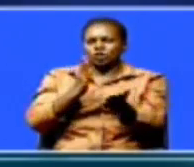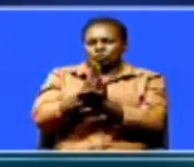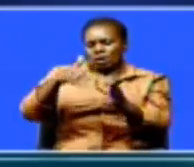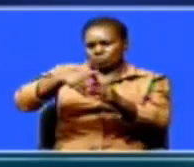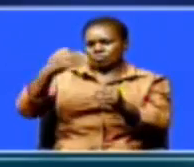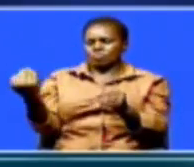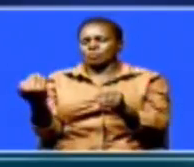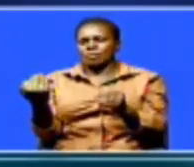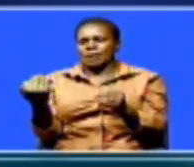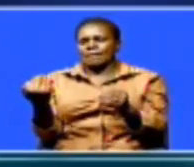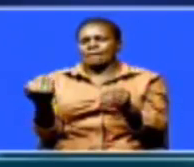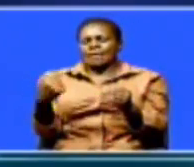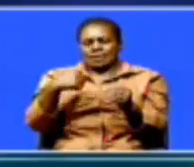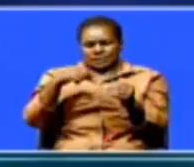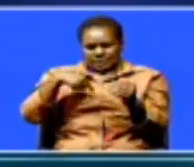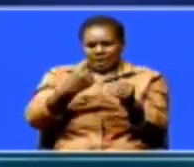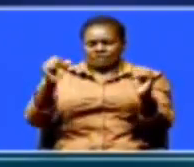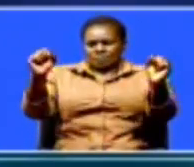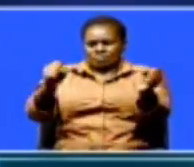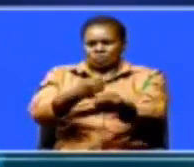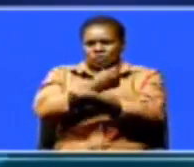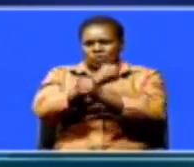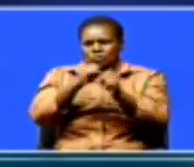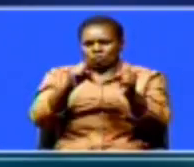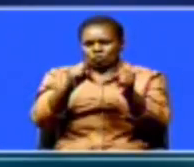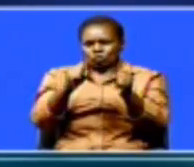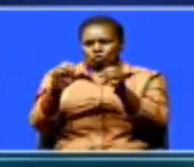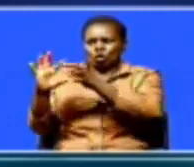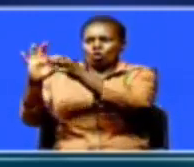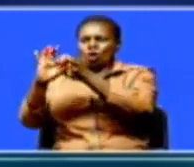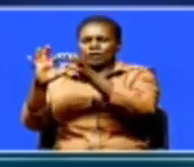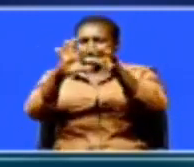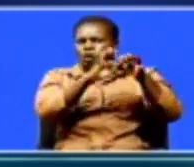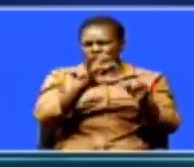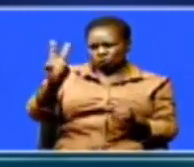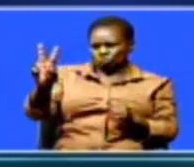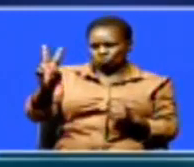exit. We cannot be in two